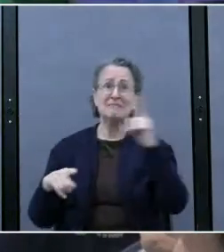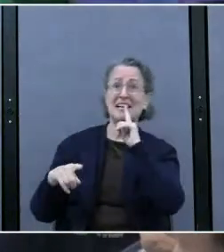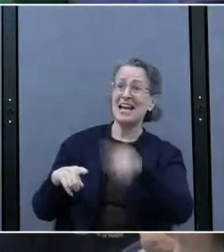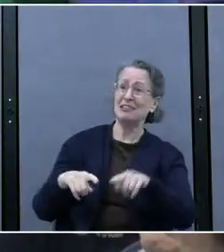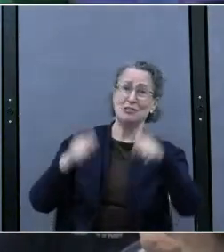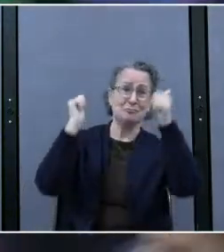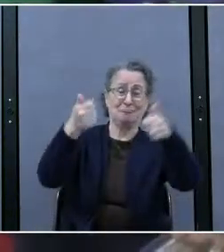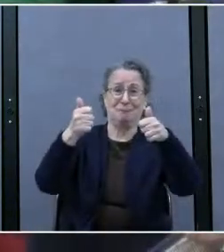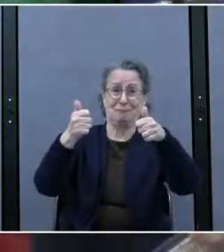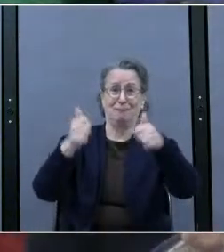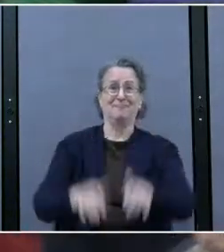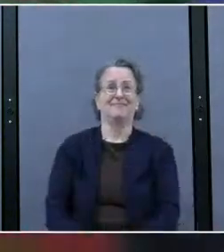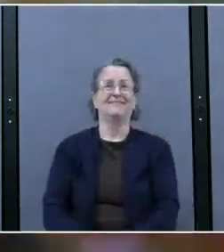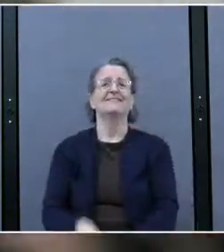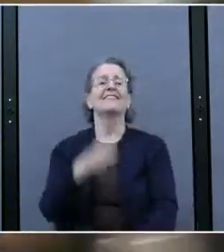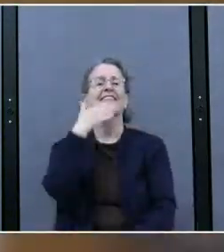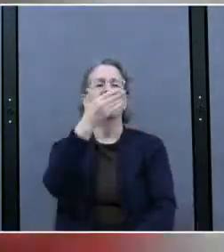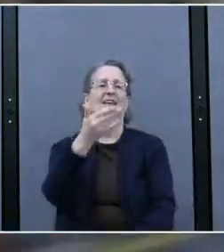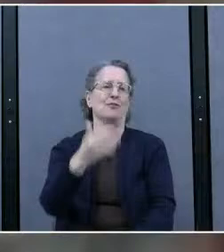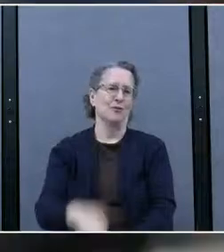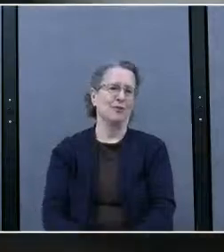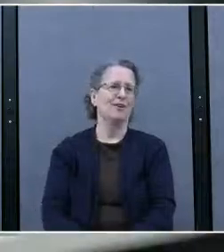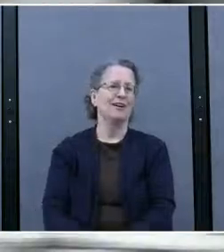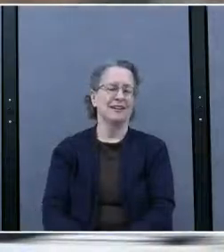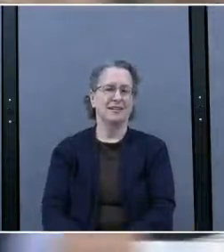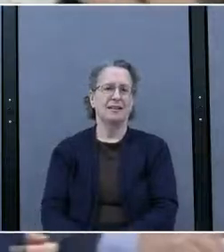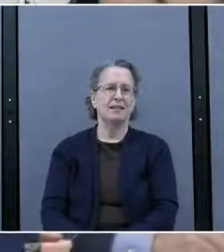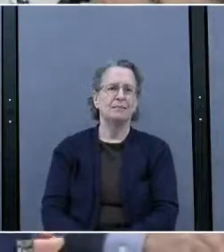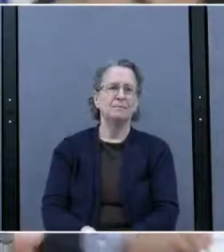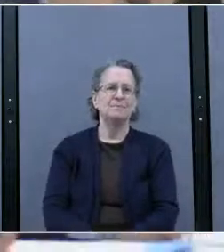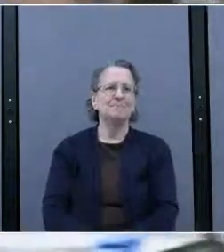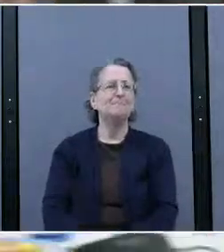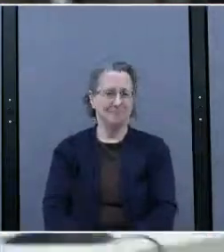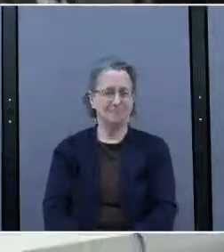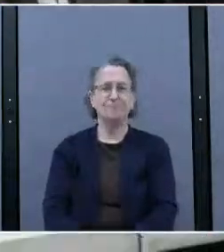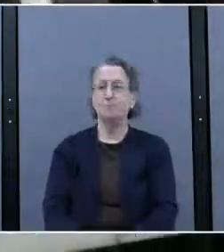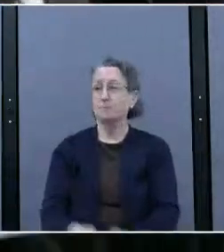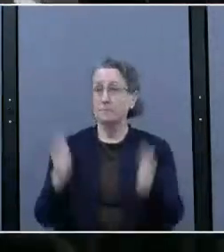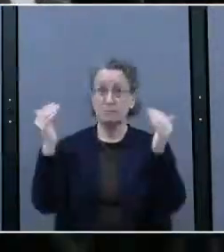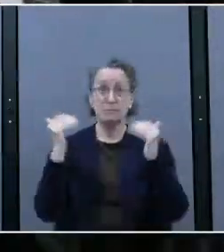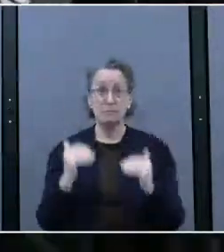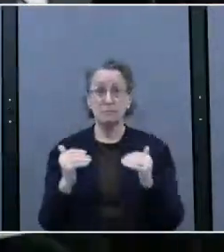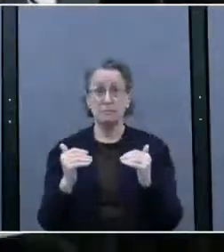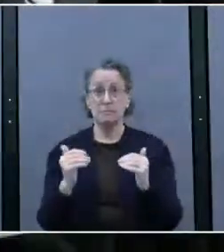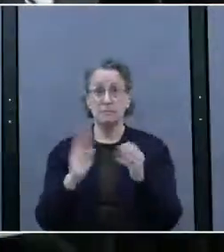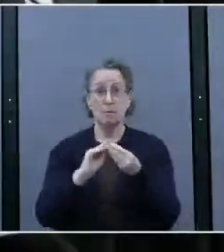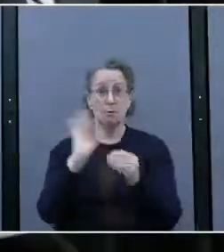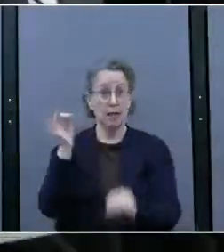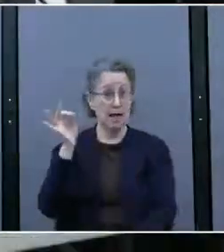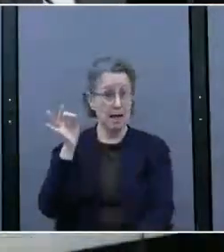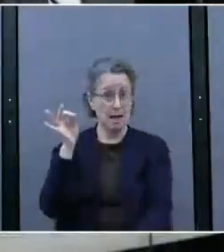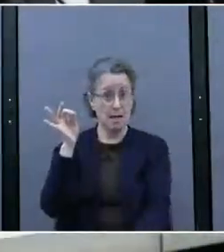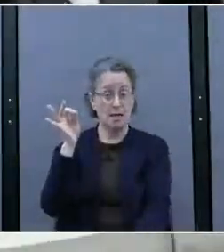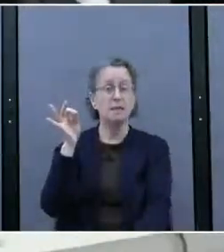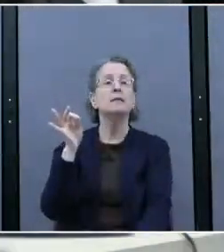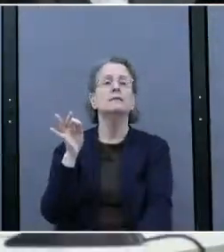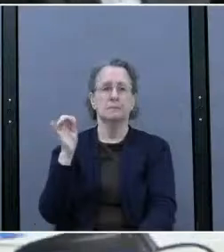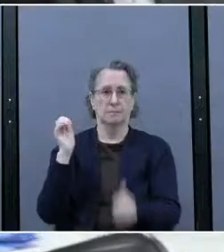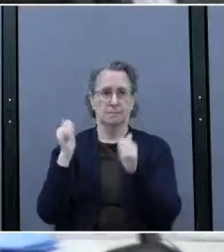good. Thank you, Jennifer. Are we ready to move on to Article 9?